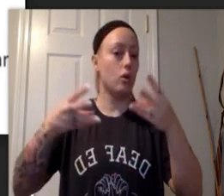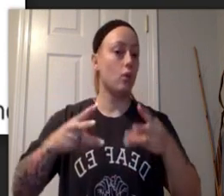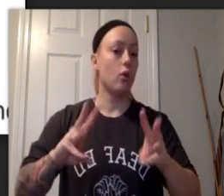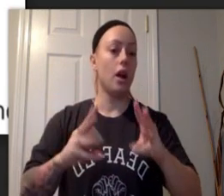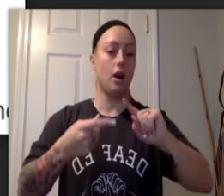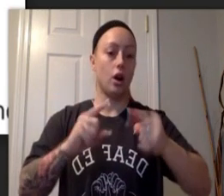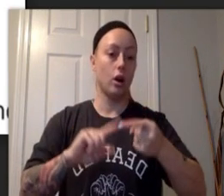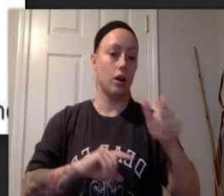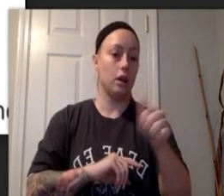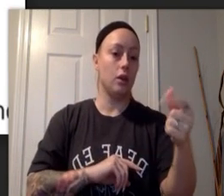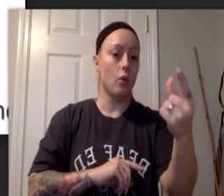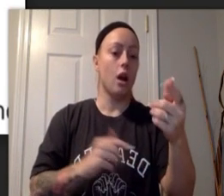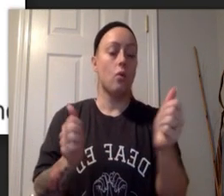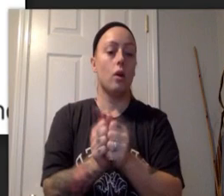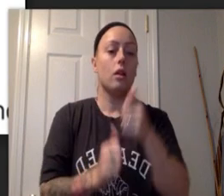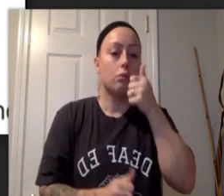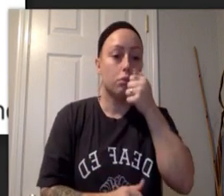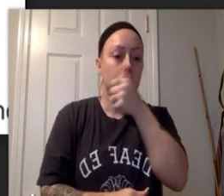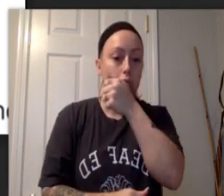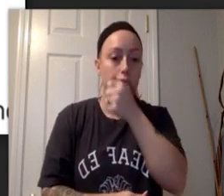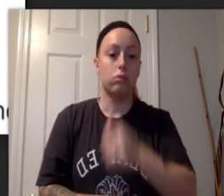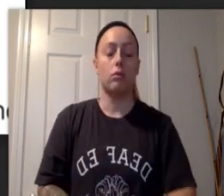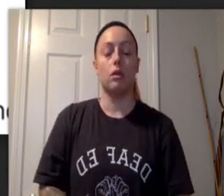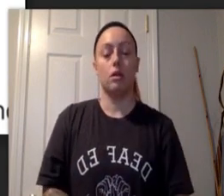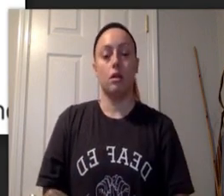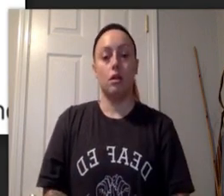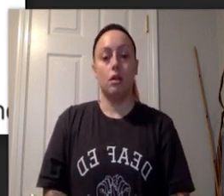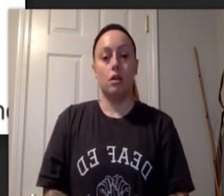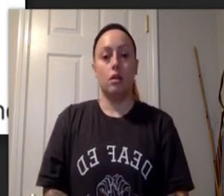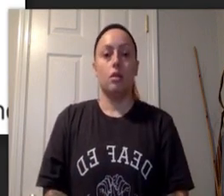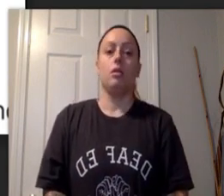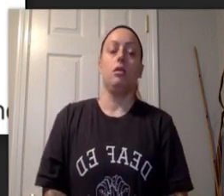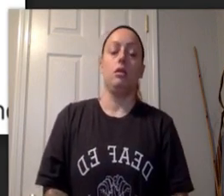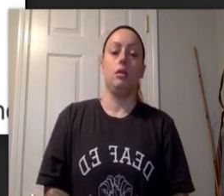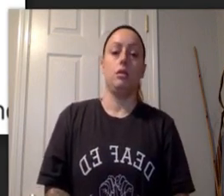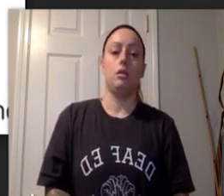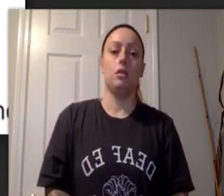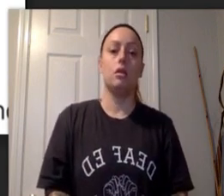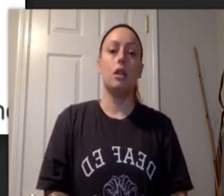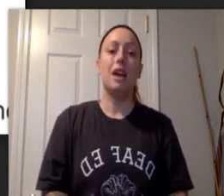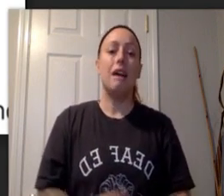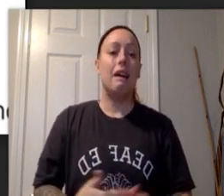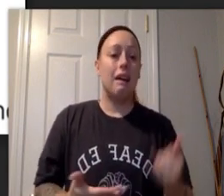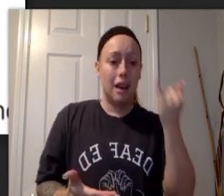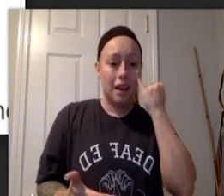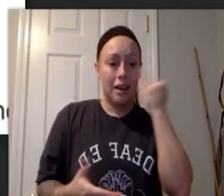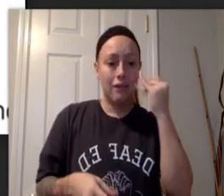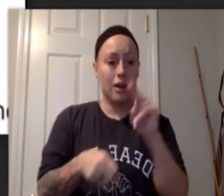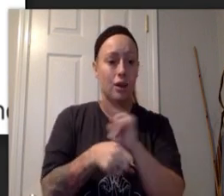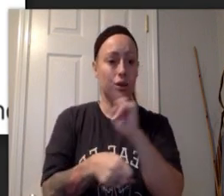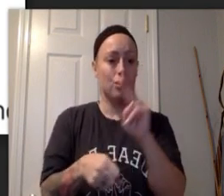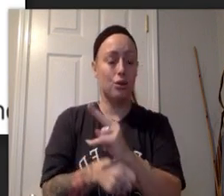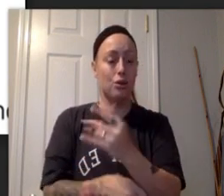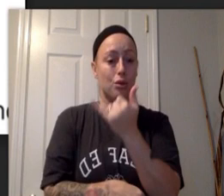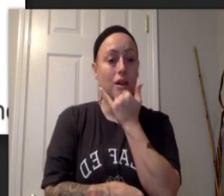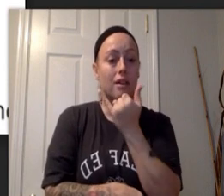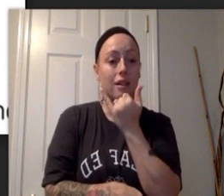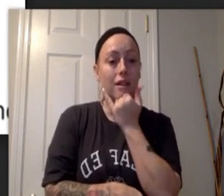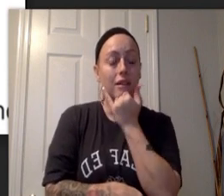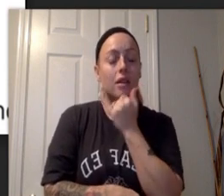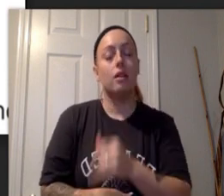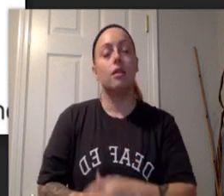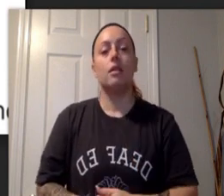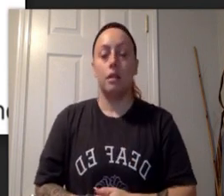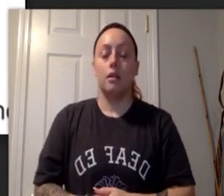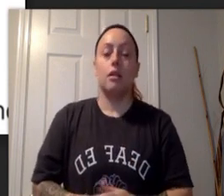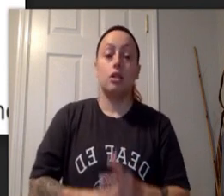nasal spray. And again, yeah, what if you used it incorrectly? So, there's a lot of fear and concern, and